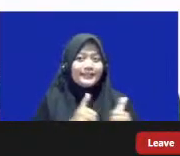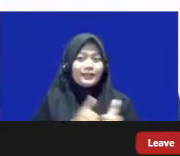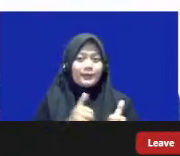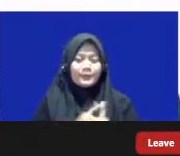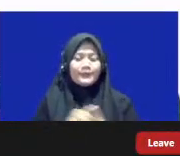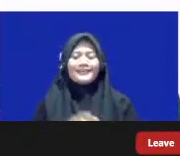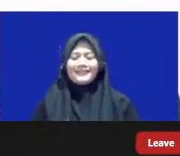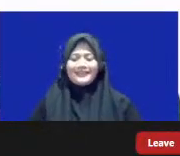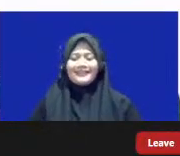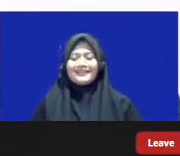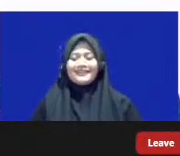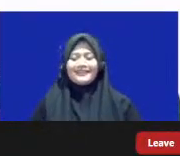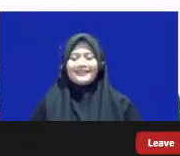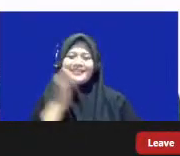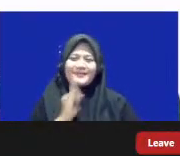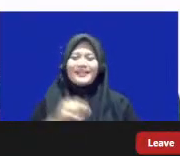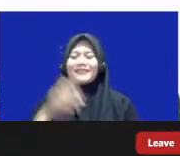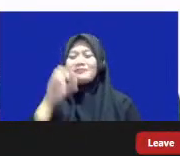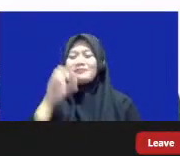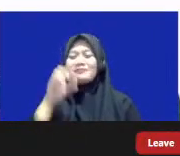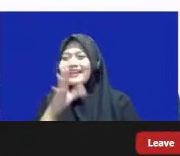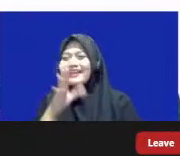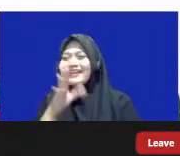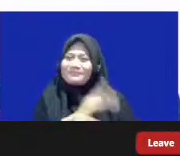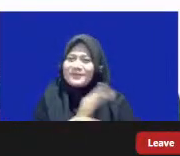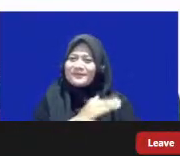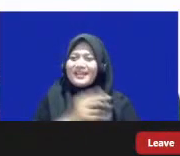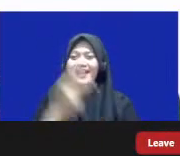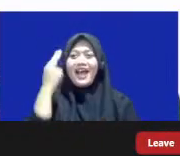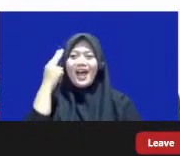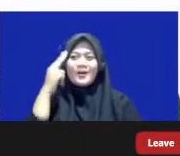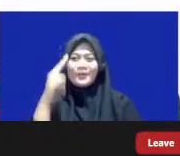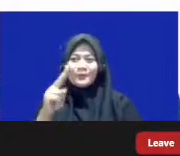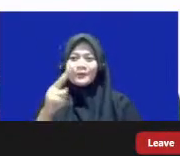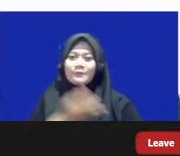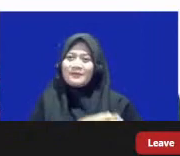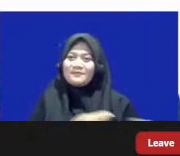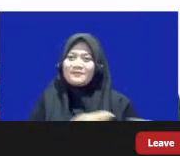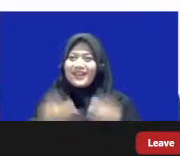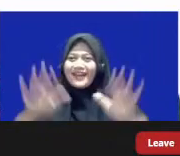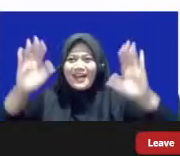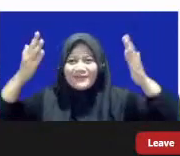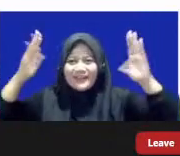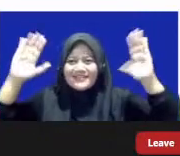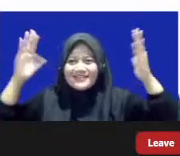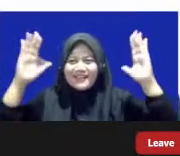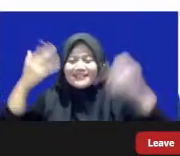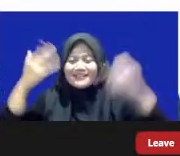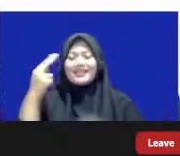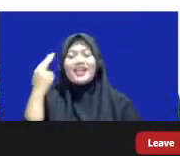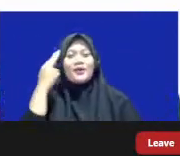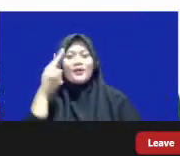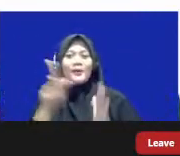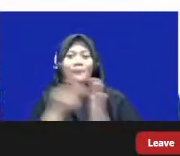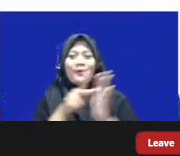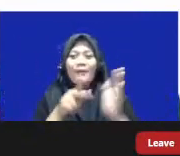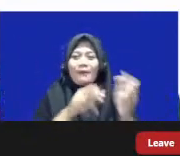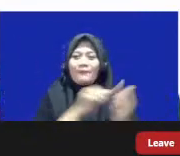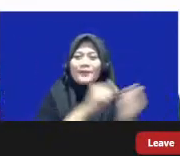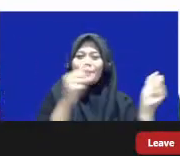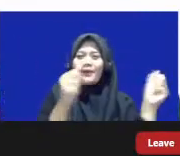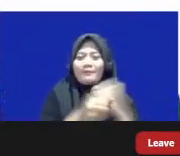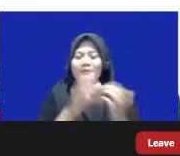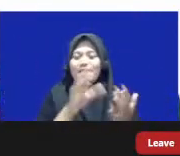enriching exchange. Special thanks to Mr. Ahmadul Haq from the Ministry of